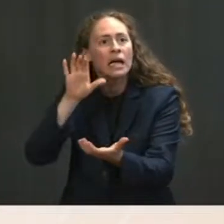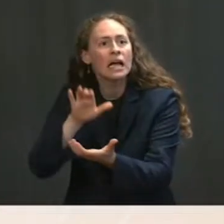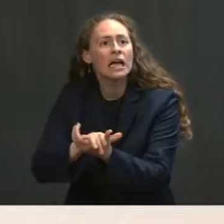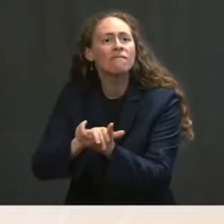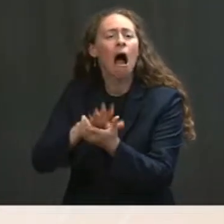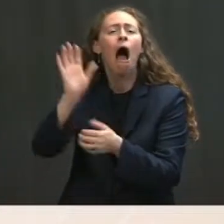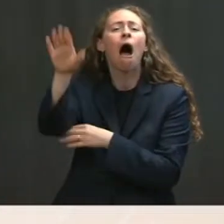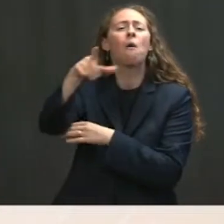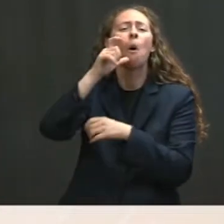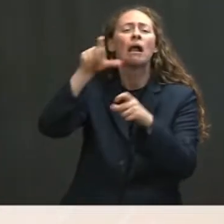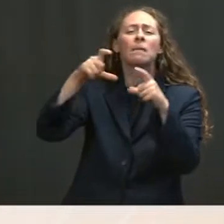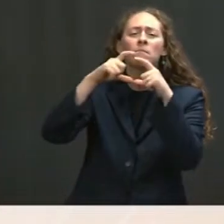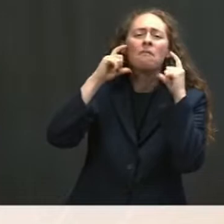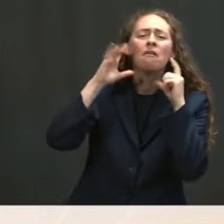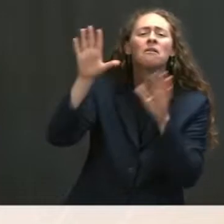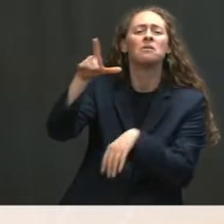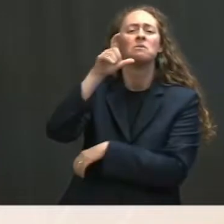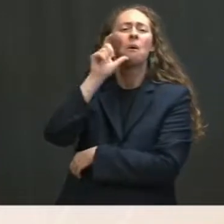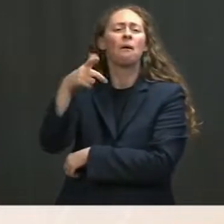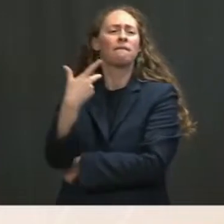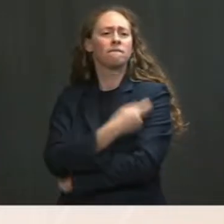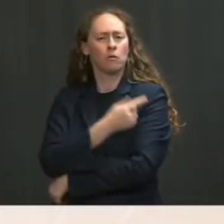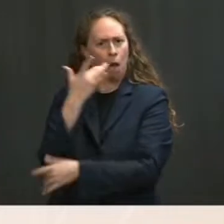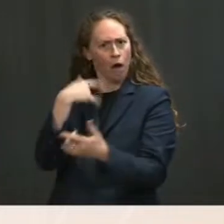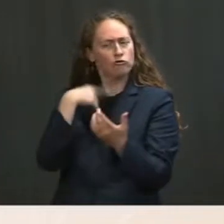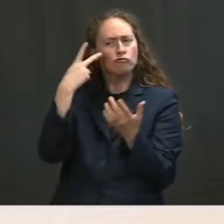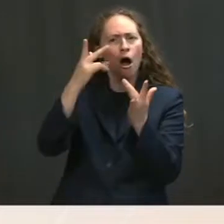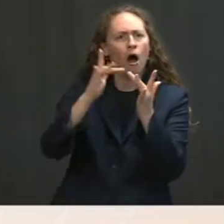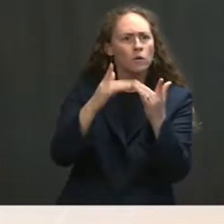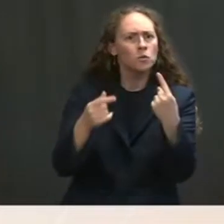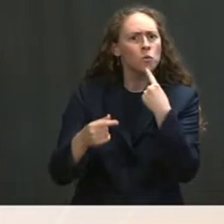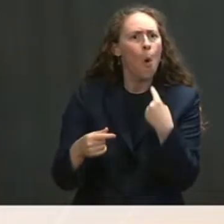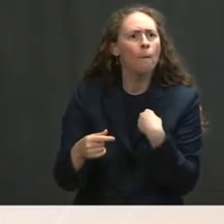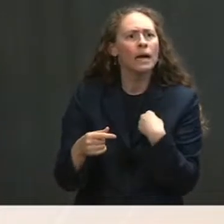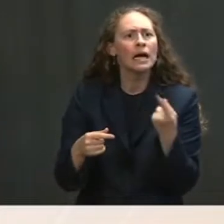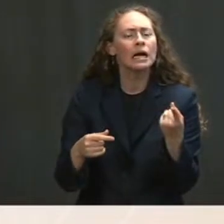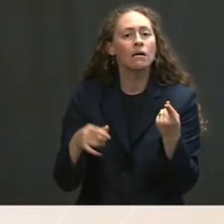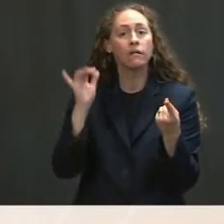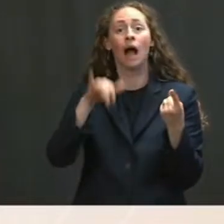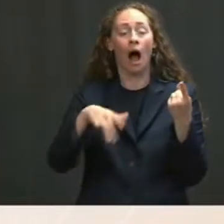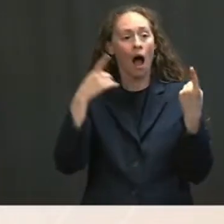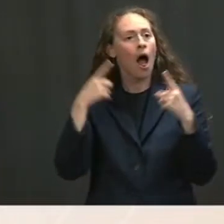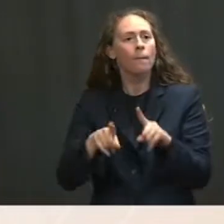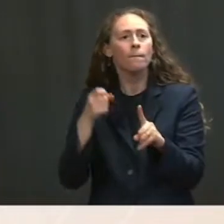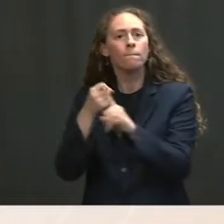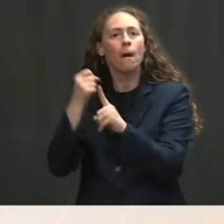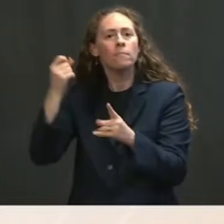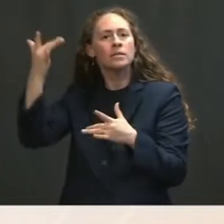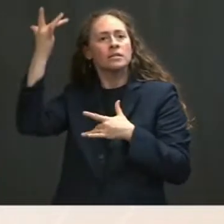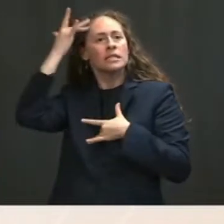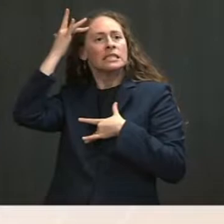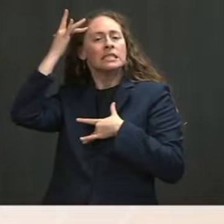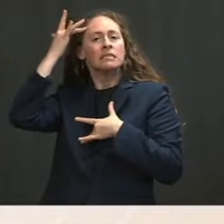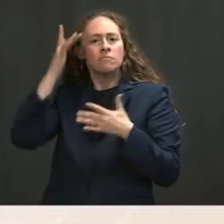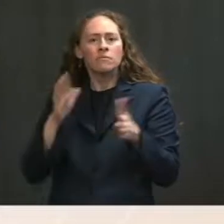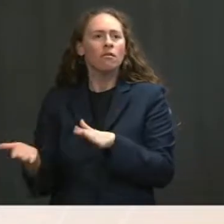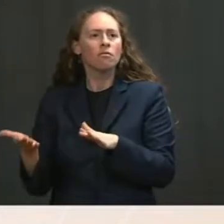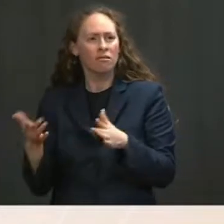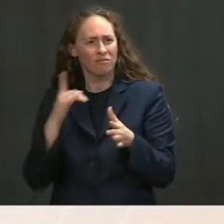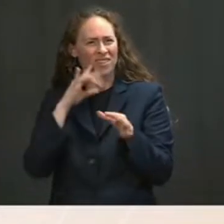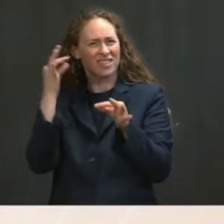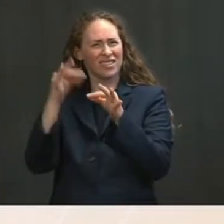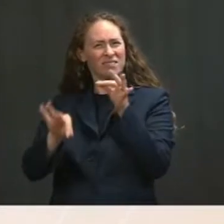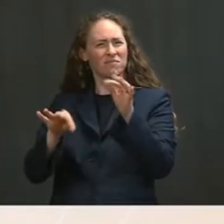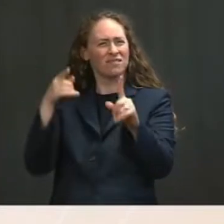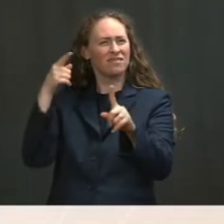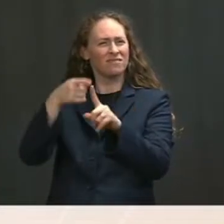vaccinated. This has led to avoidable illnesses and death. Simply put, health information has cost us